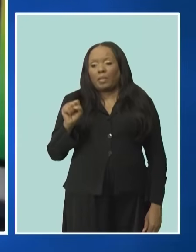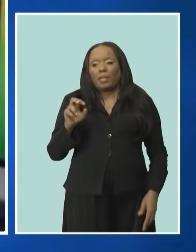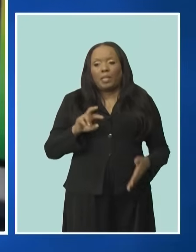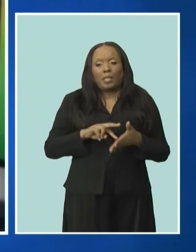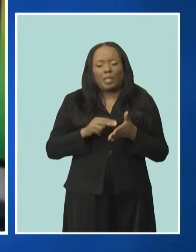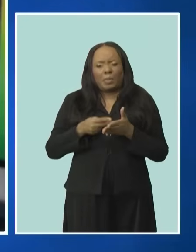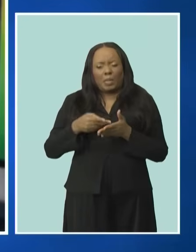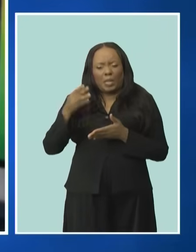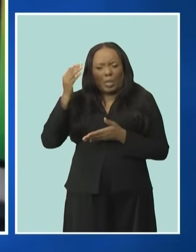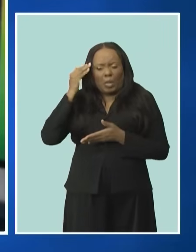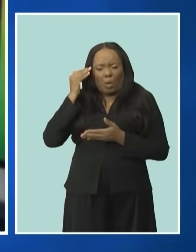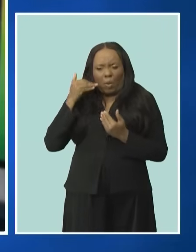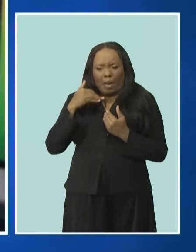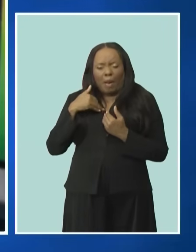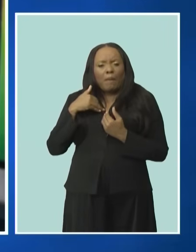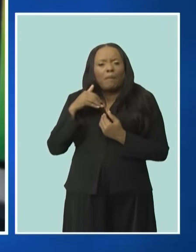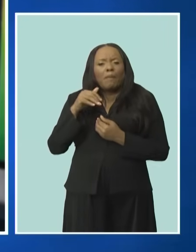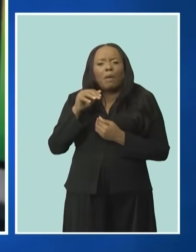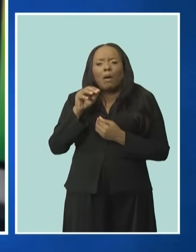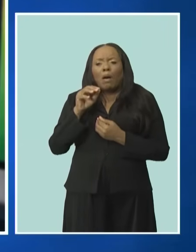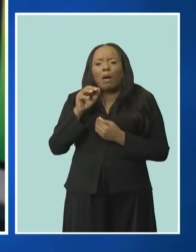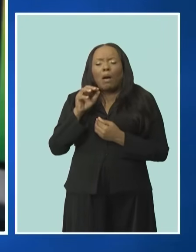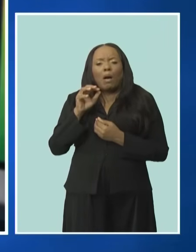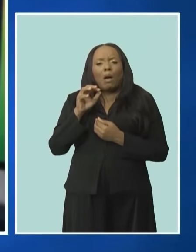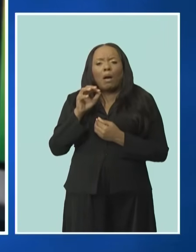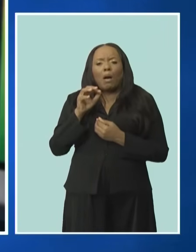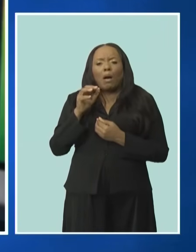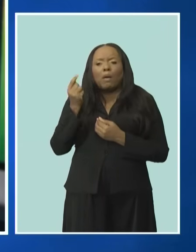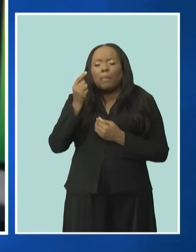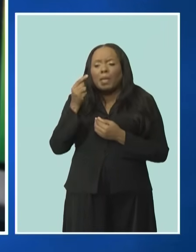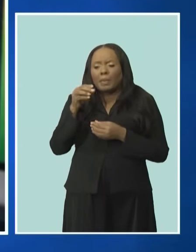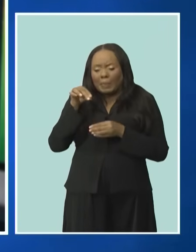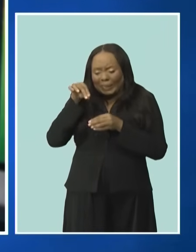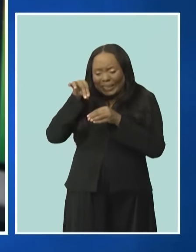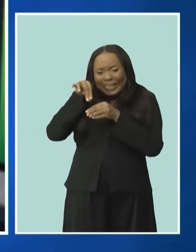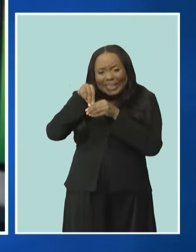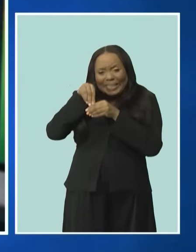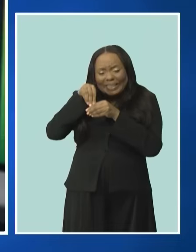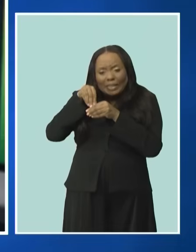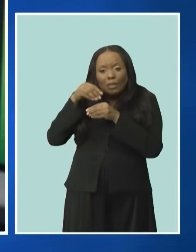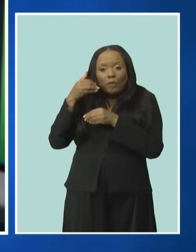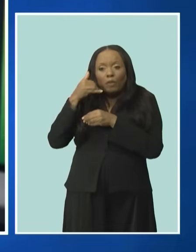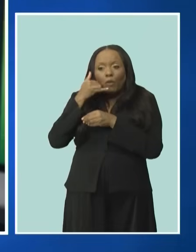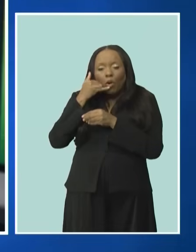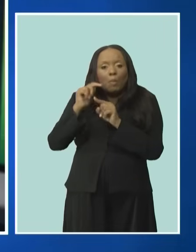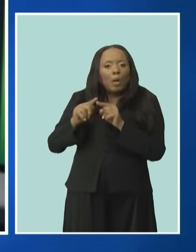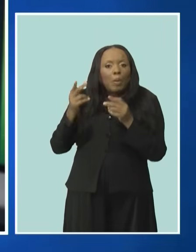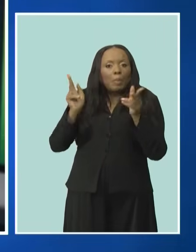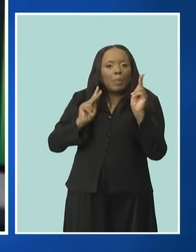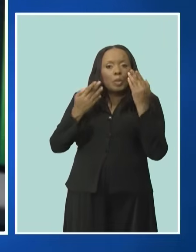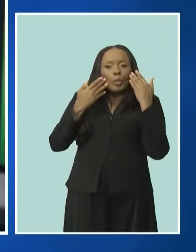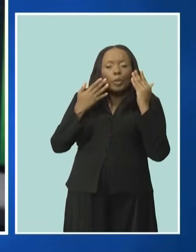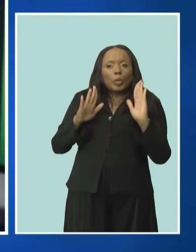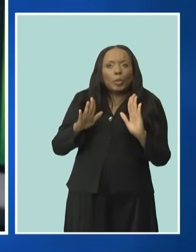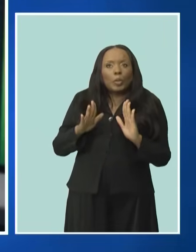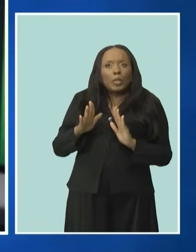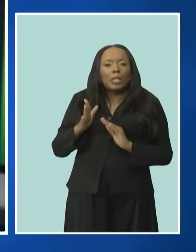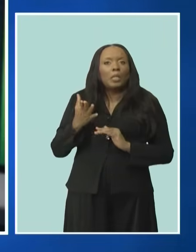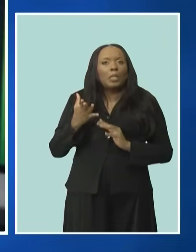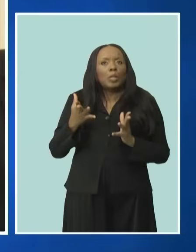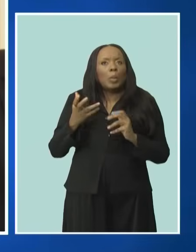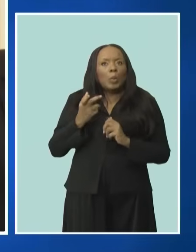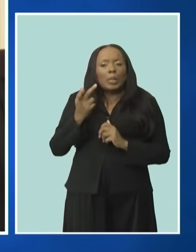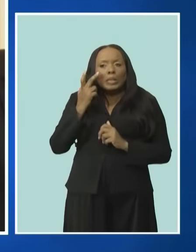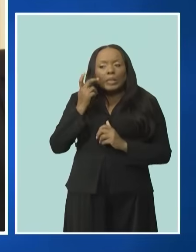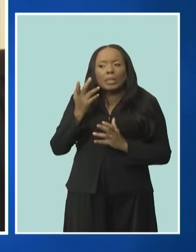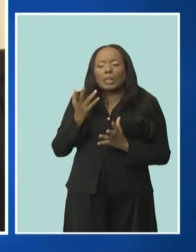in a law court, and indeed that draft was passed to the Advisory Council on Citizenship Security, and it